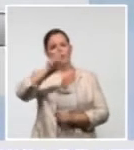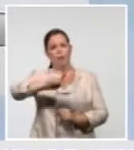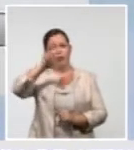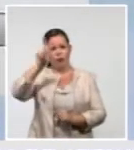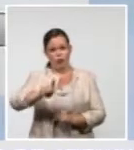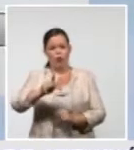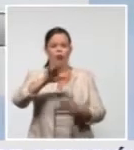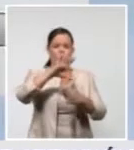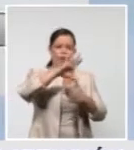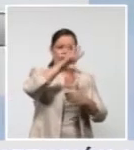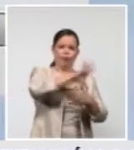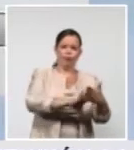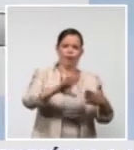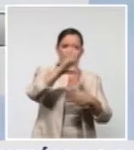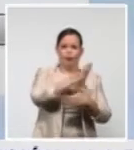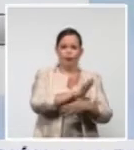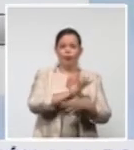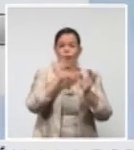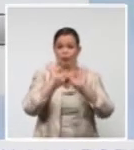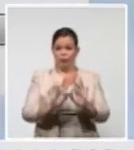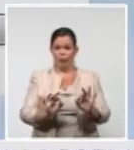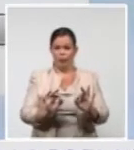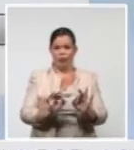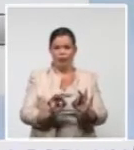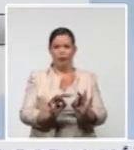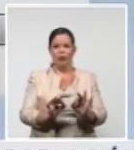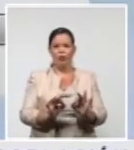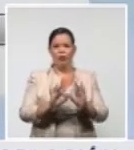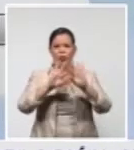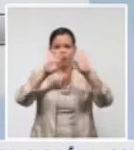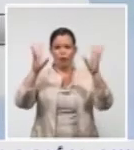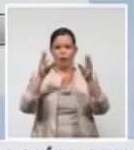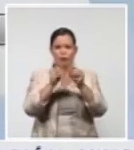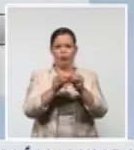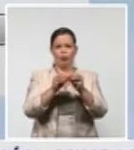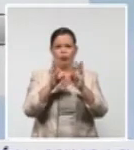11,589,851 confirmed cases. Yesterday,